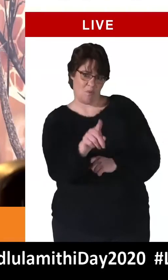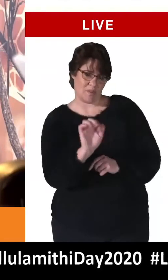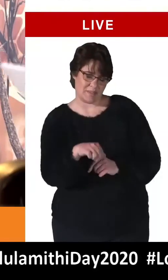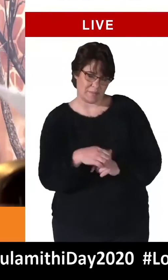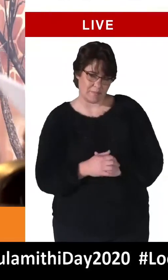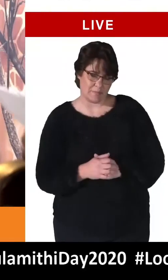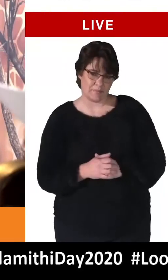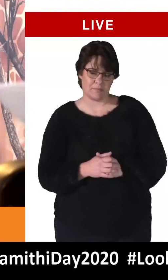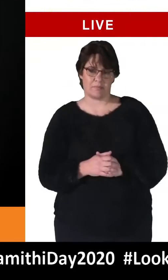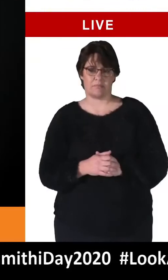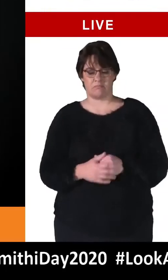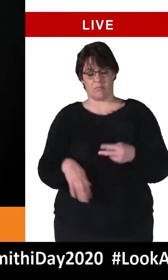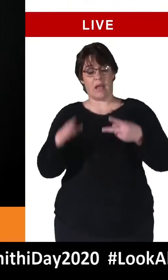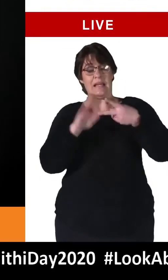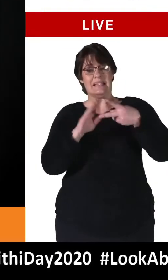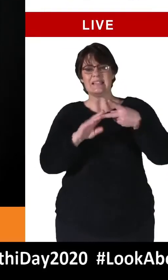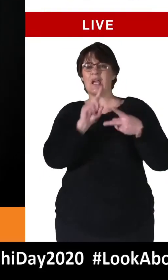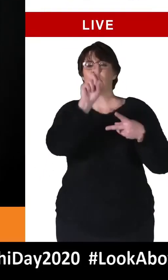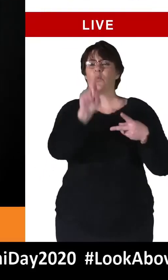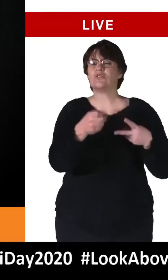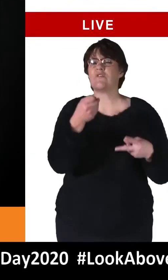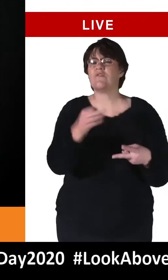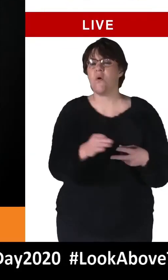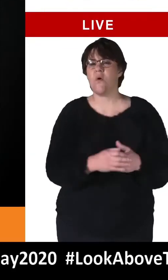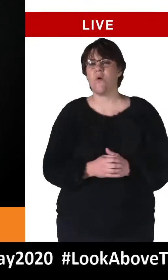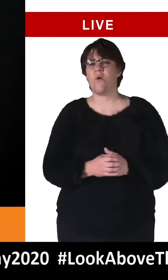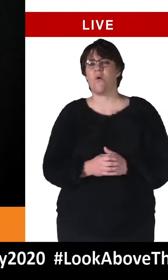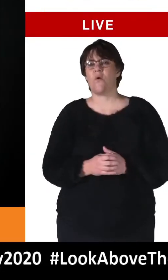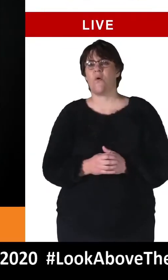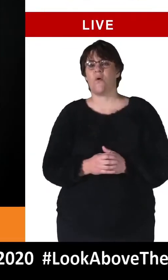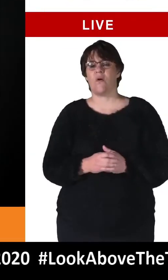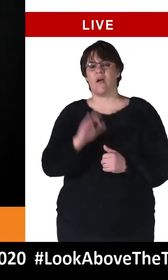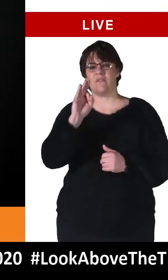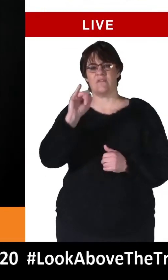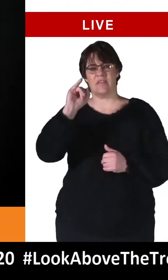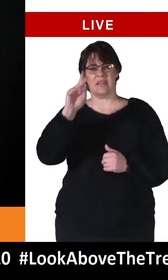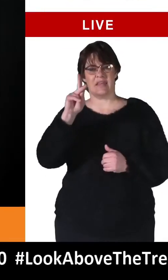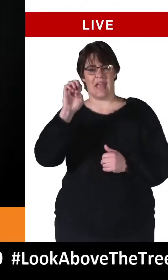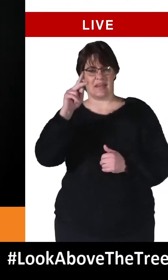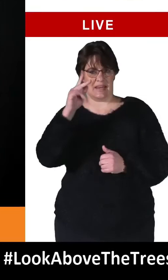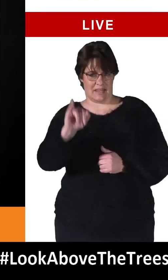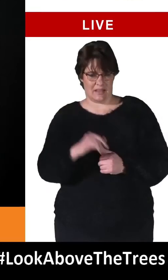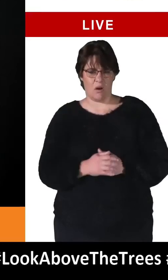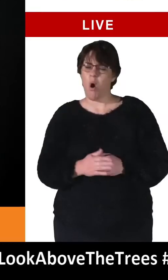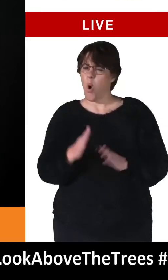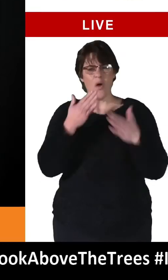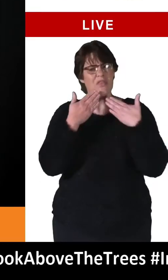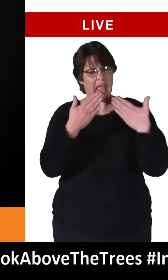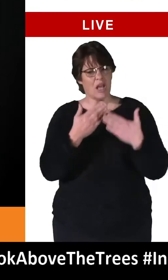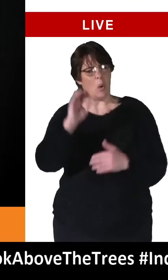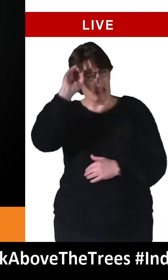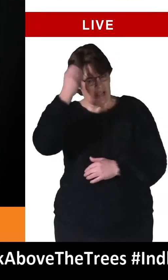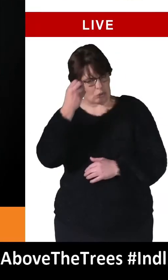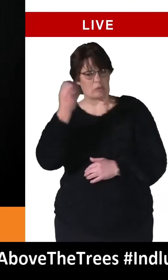that. Then the second question is for Dr. Fikeni. Thank you for the interesting